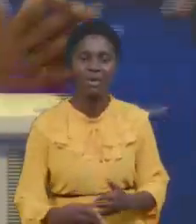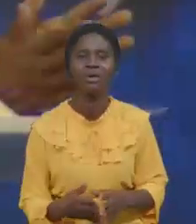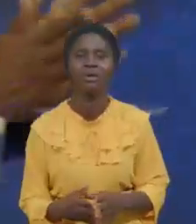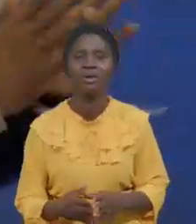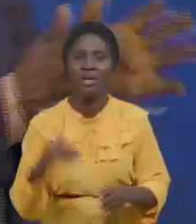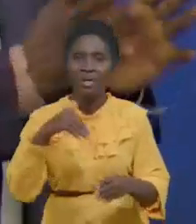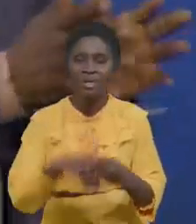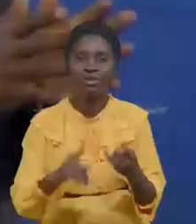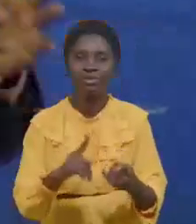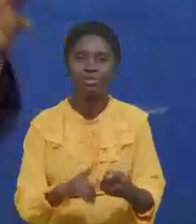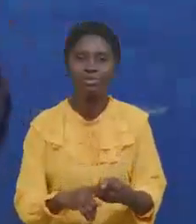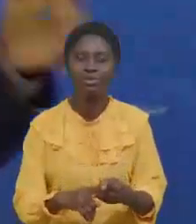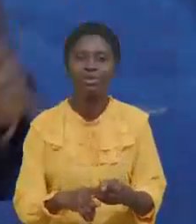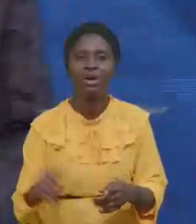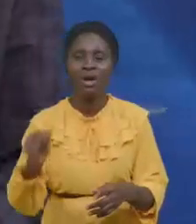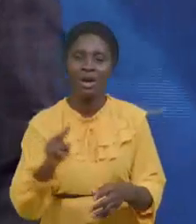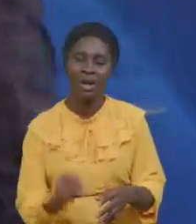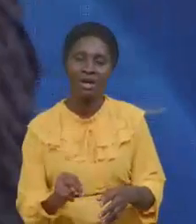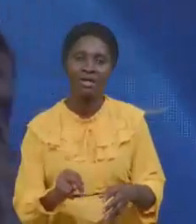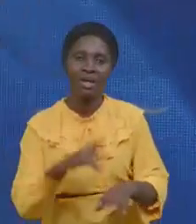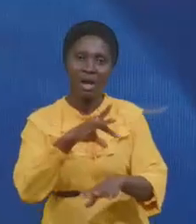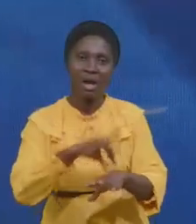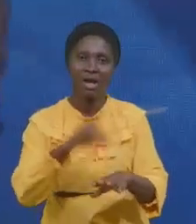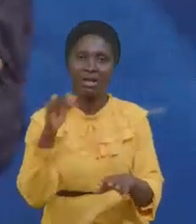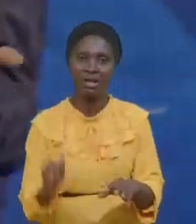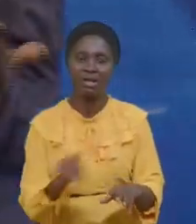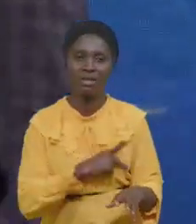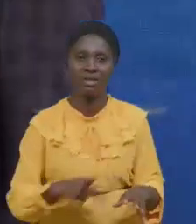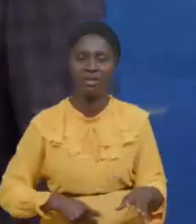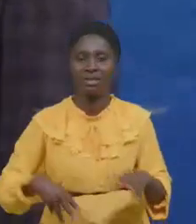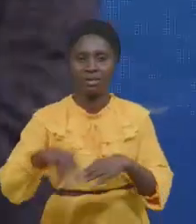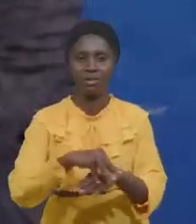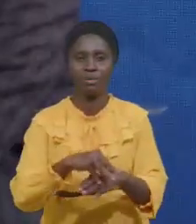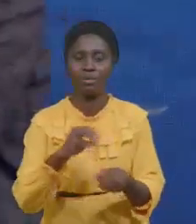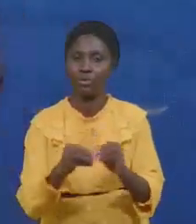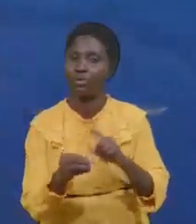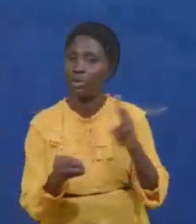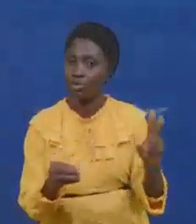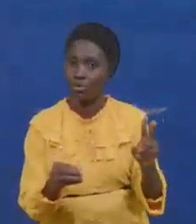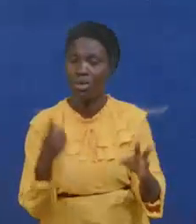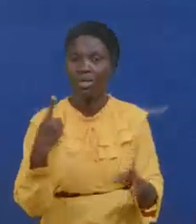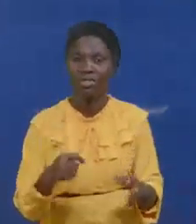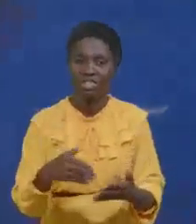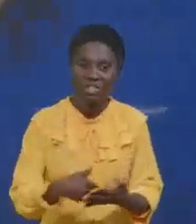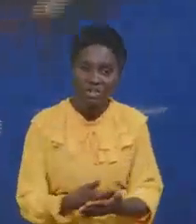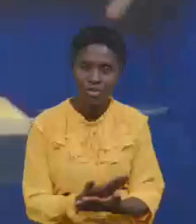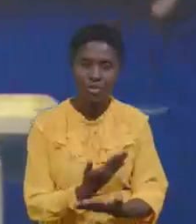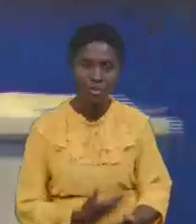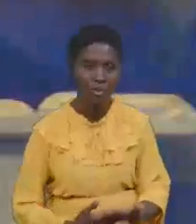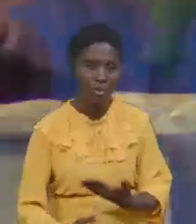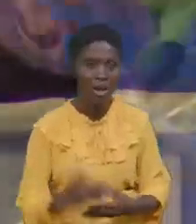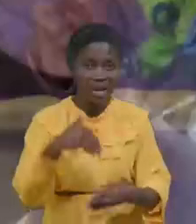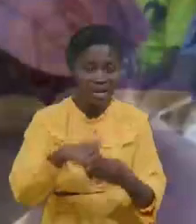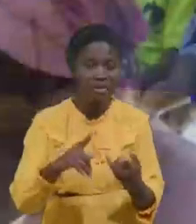into an earthly kingdom. Number two, the new birth into the eternal